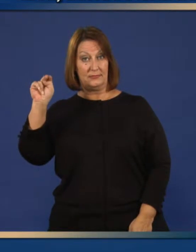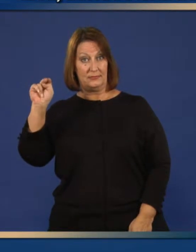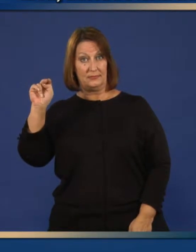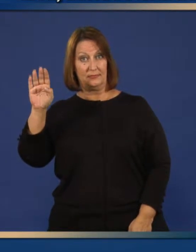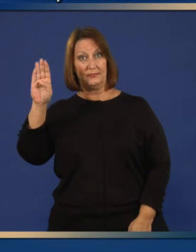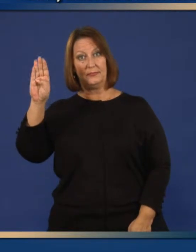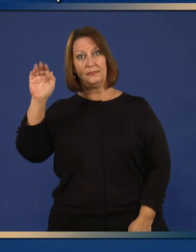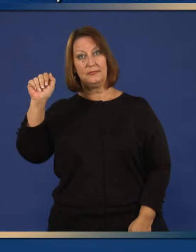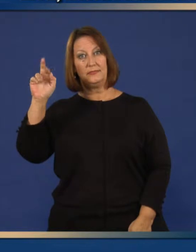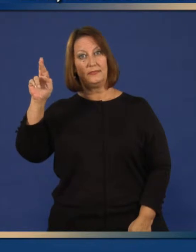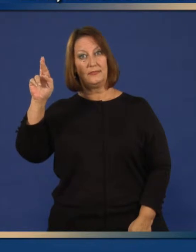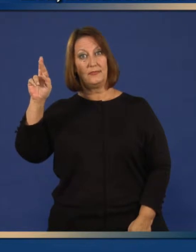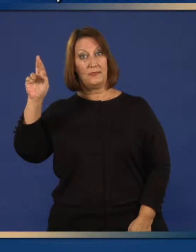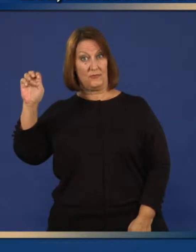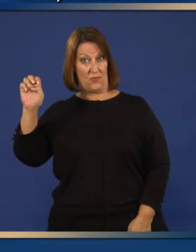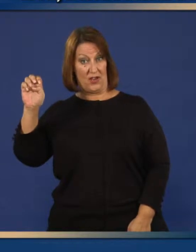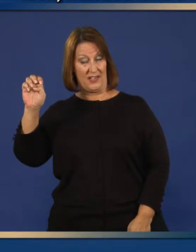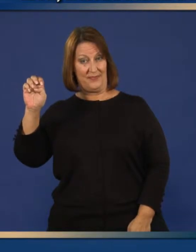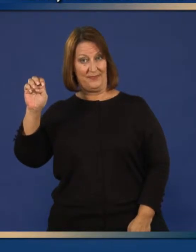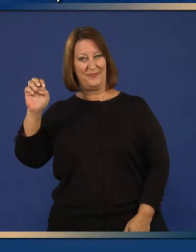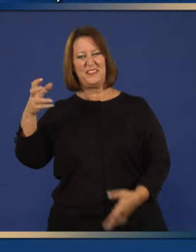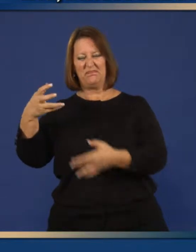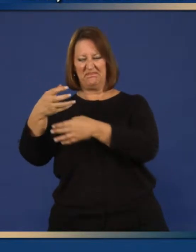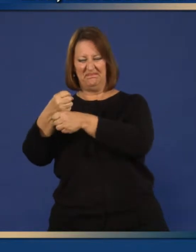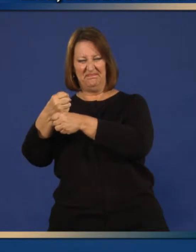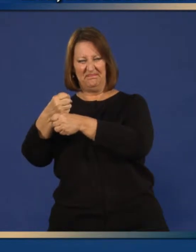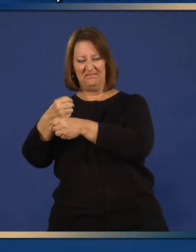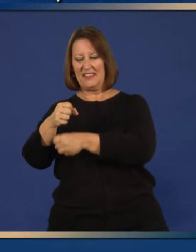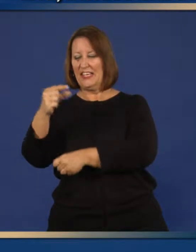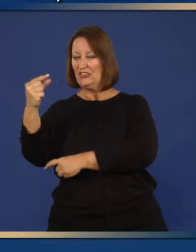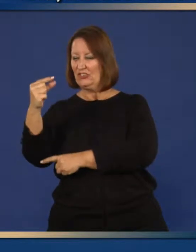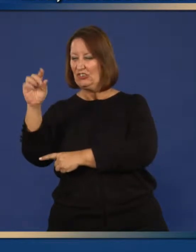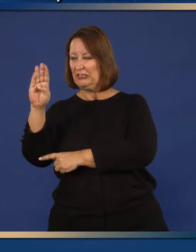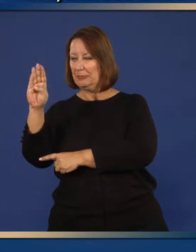a severe paralytic illness also called